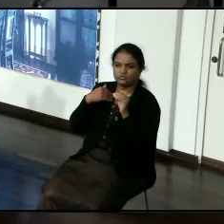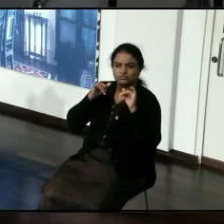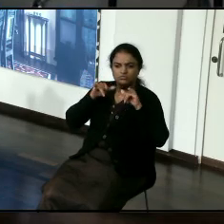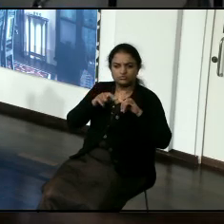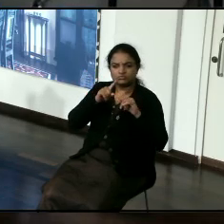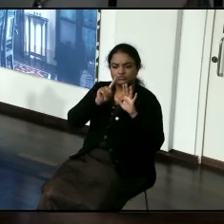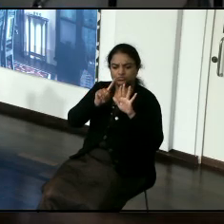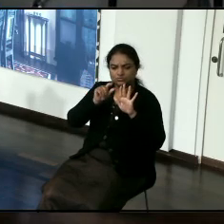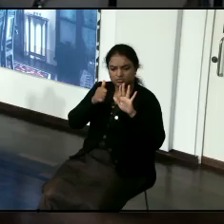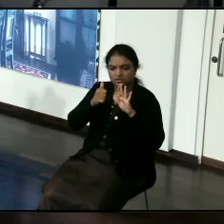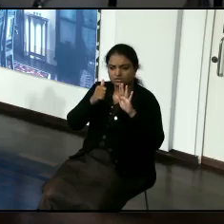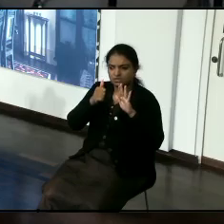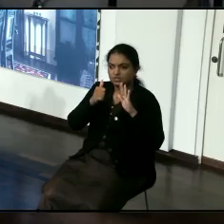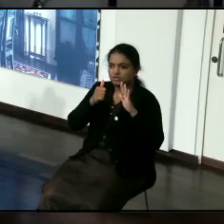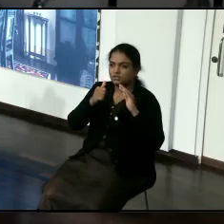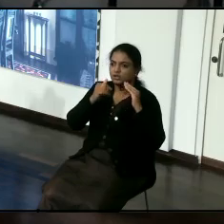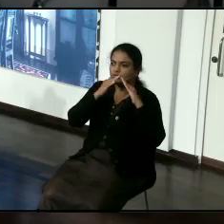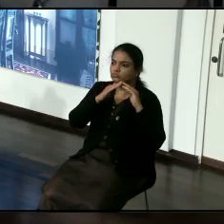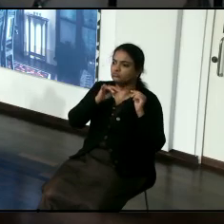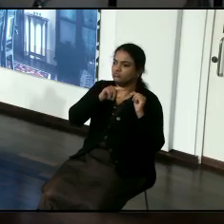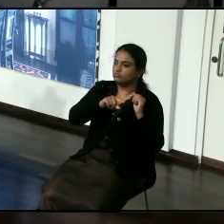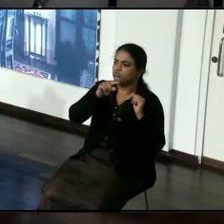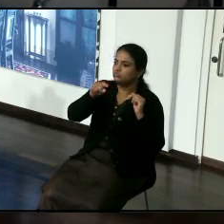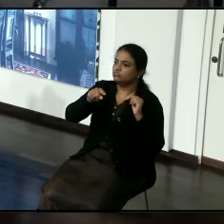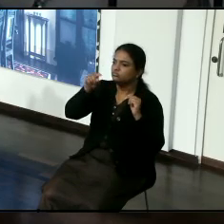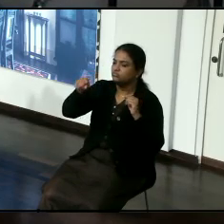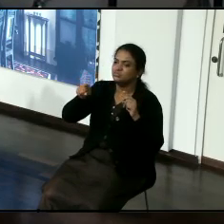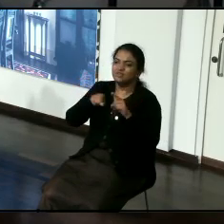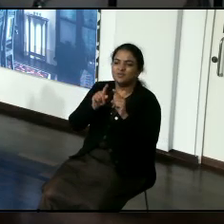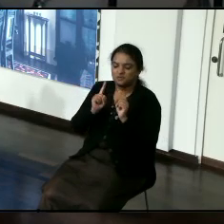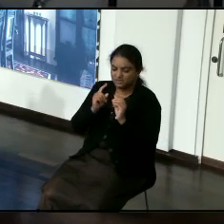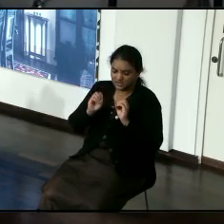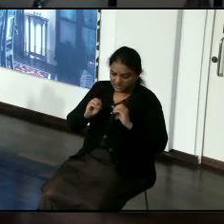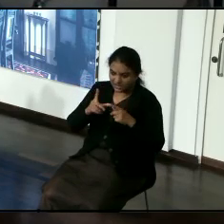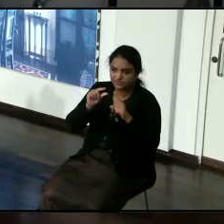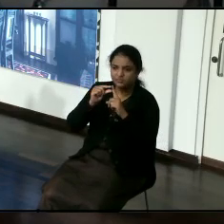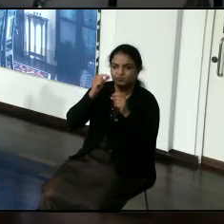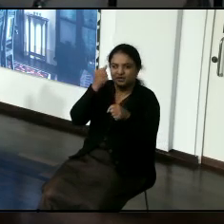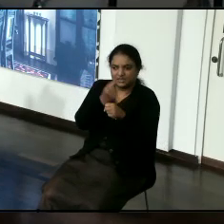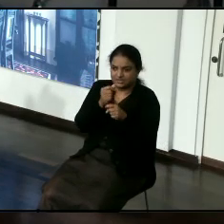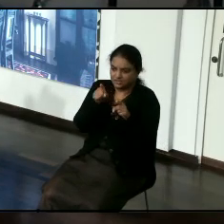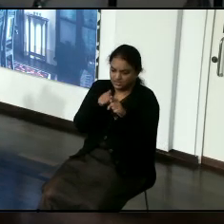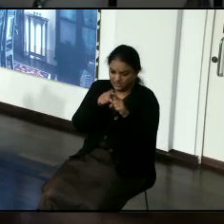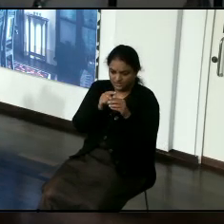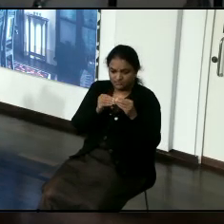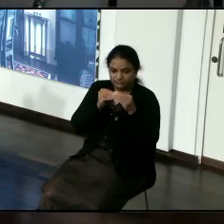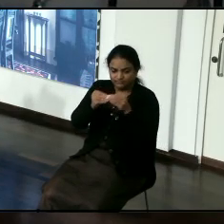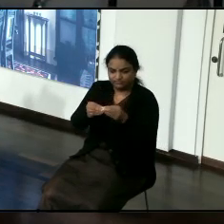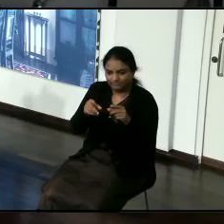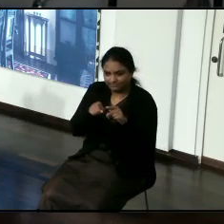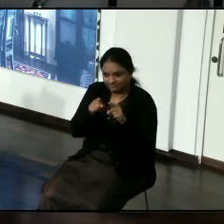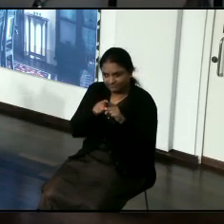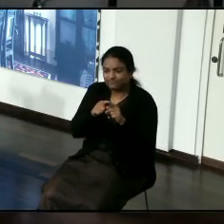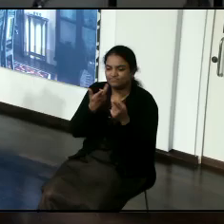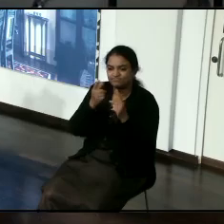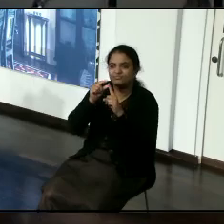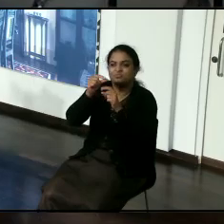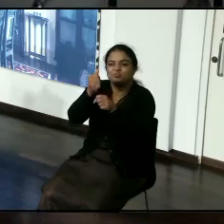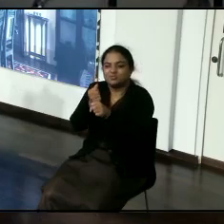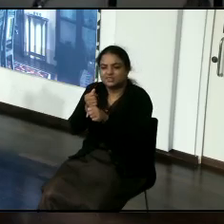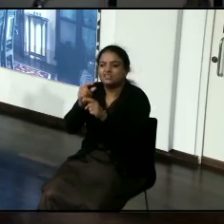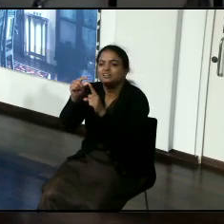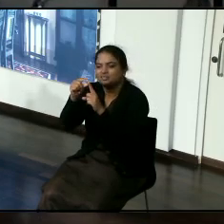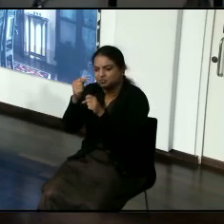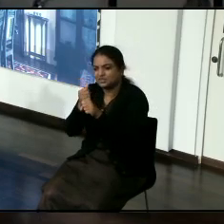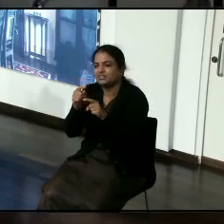5 homes. First was a paying guest, then I lived in an SRA scheme, then another paying guest, and